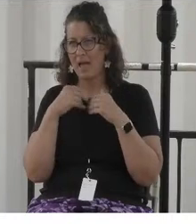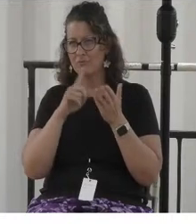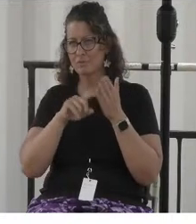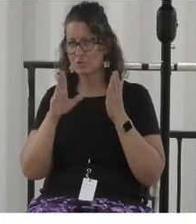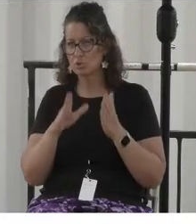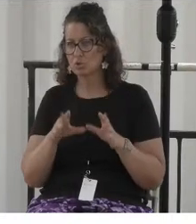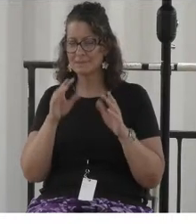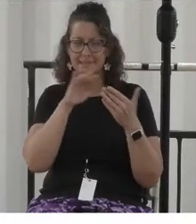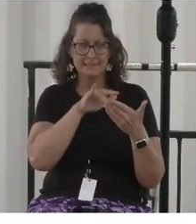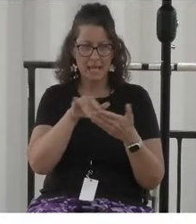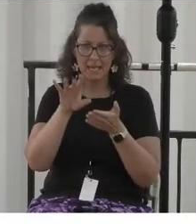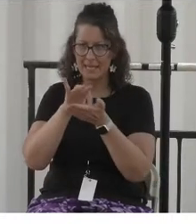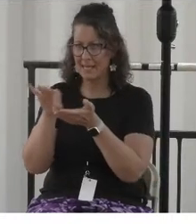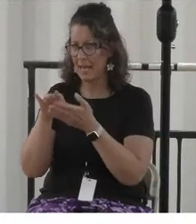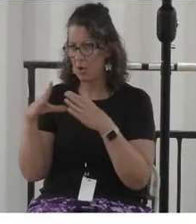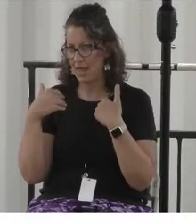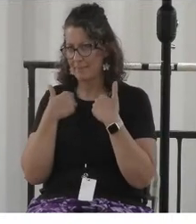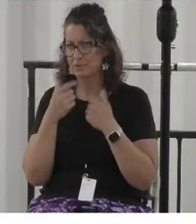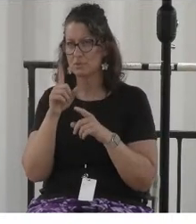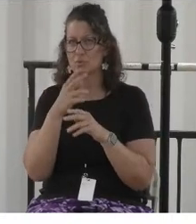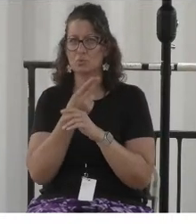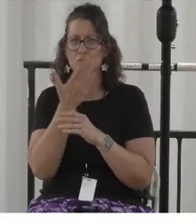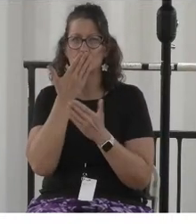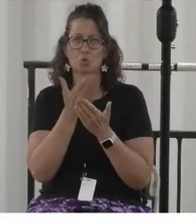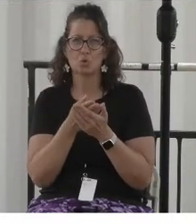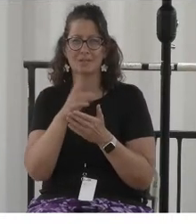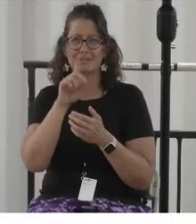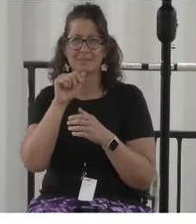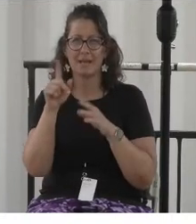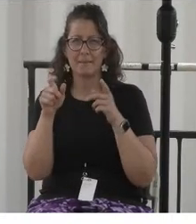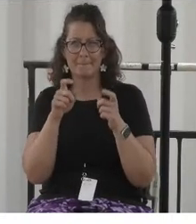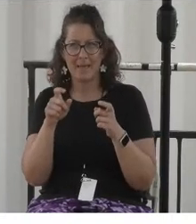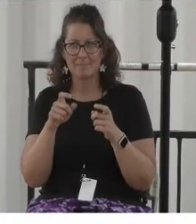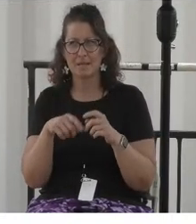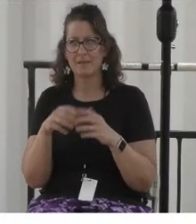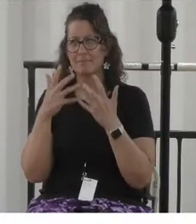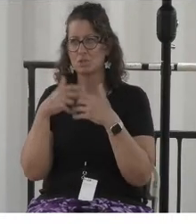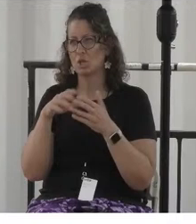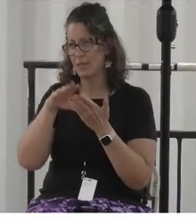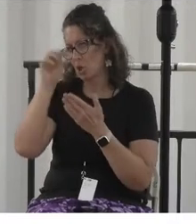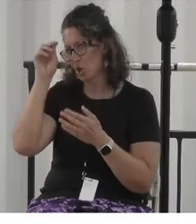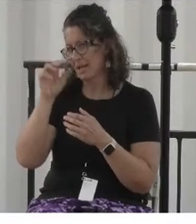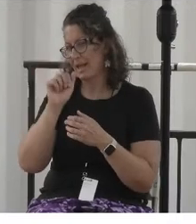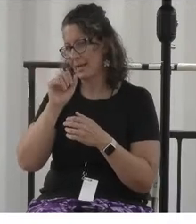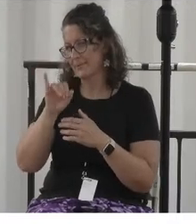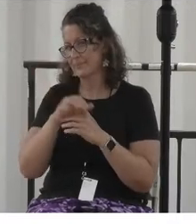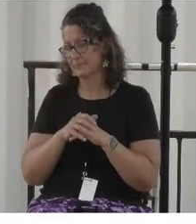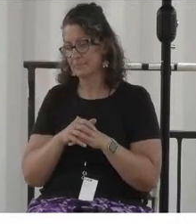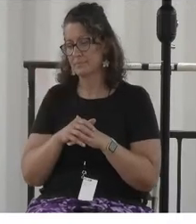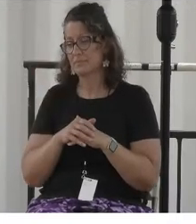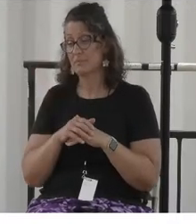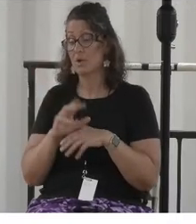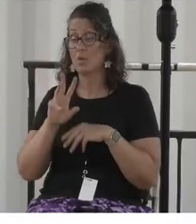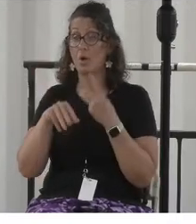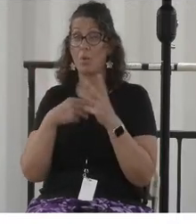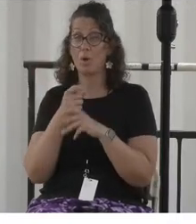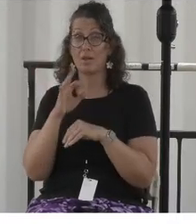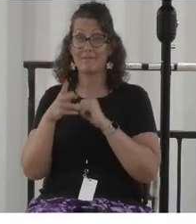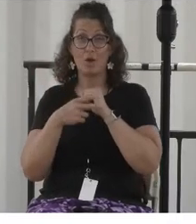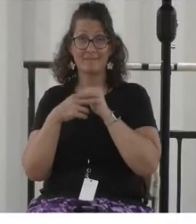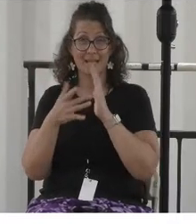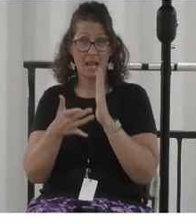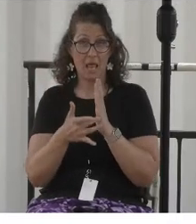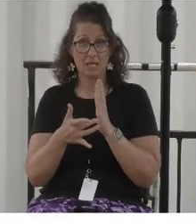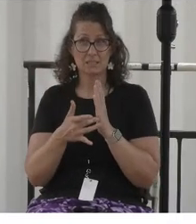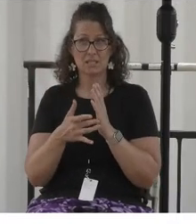count animals using just really good data management, machine learning, and artificial intelligence. The world of conservation technology